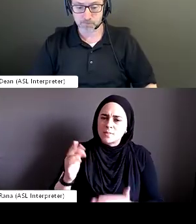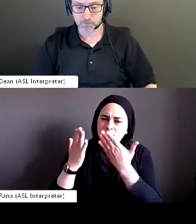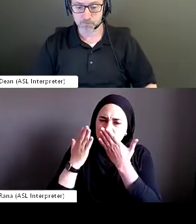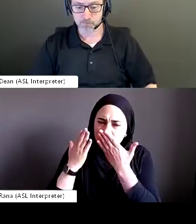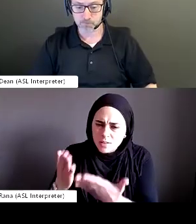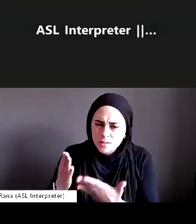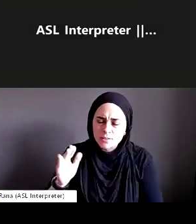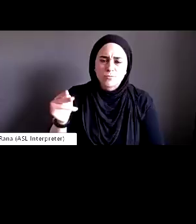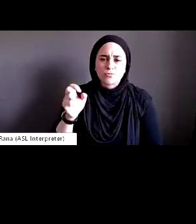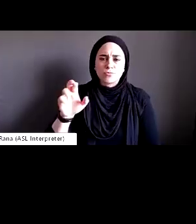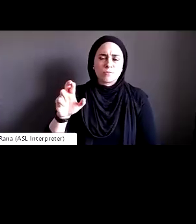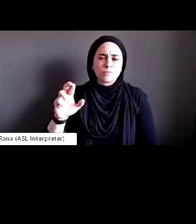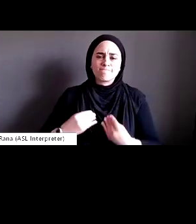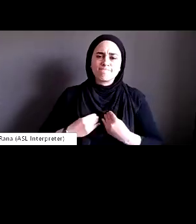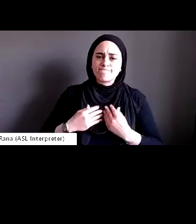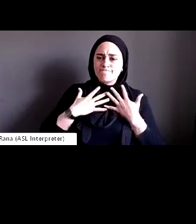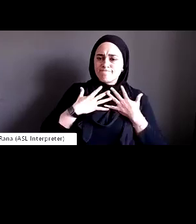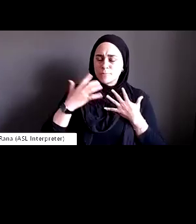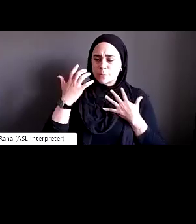It's quite heartening.